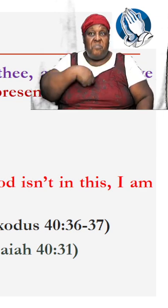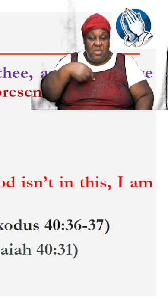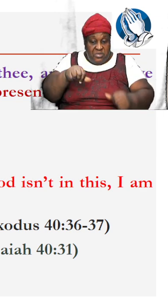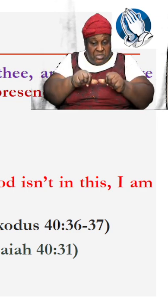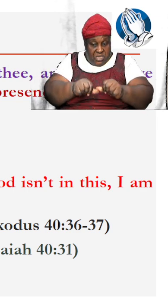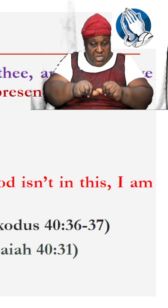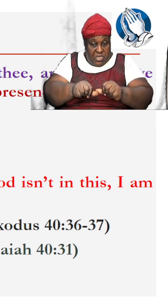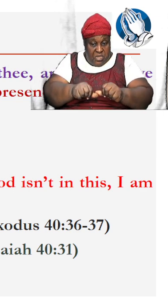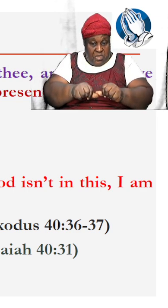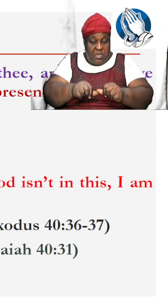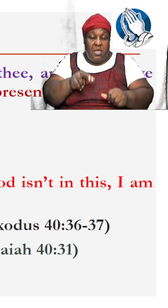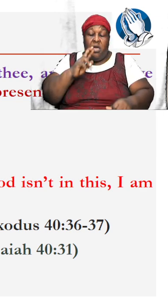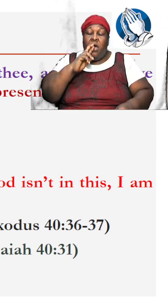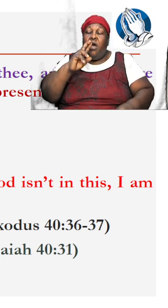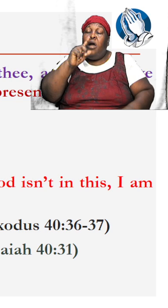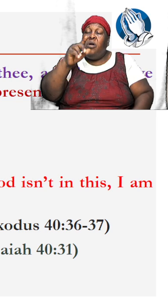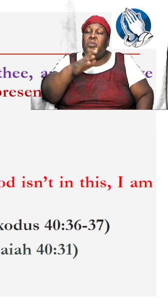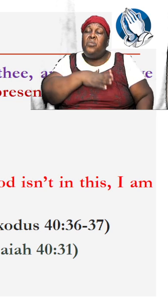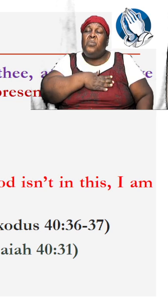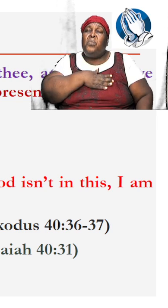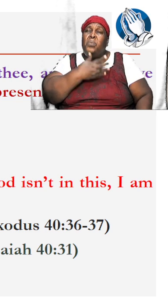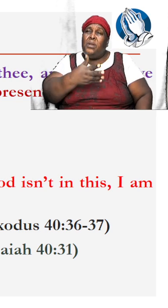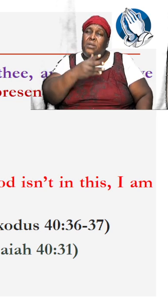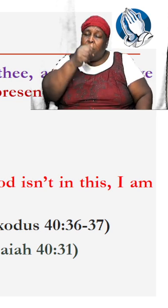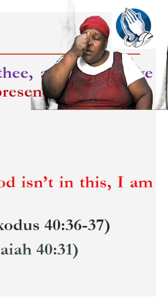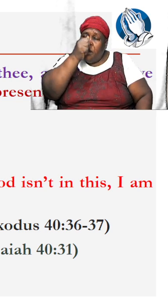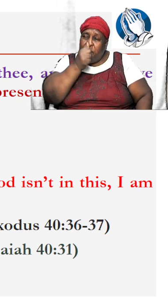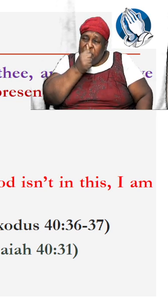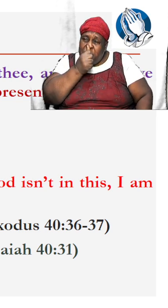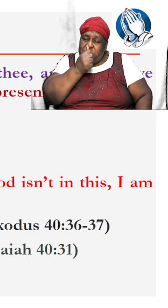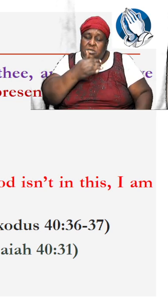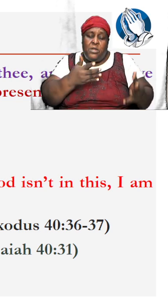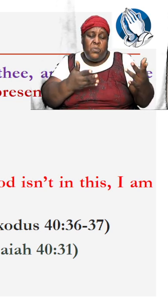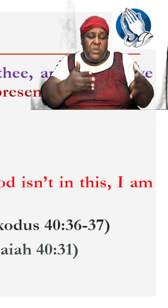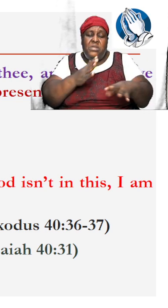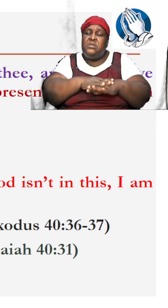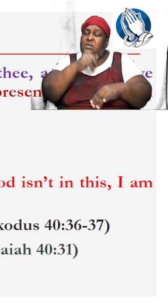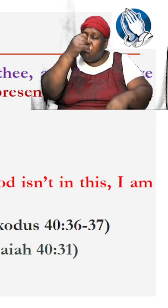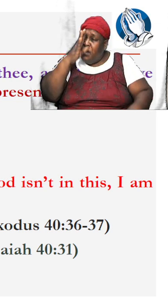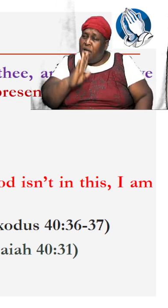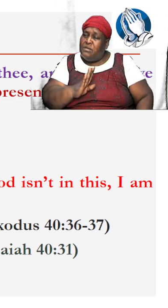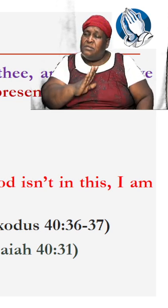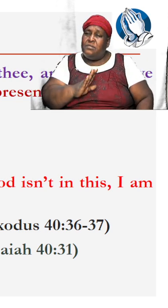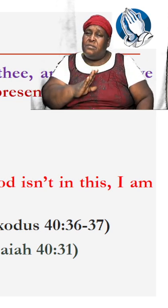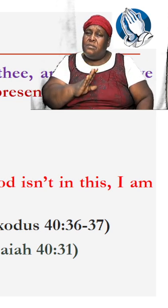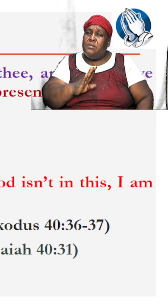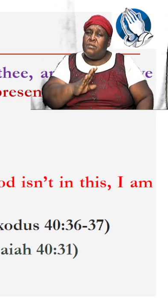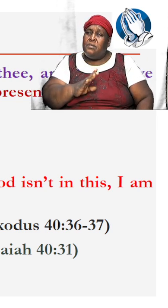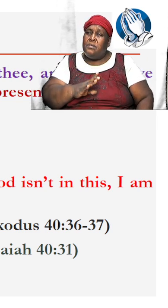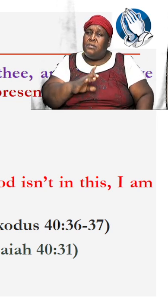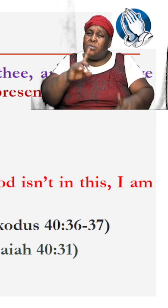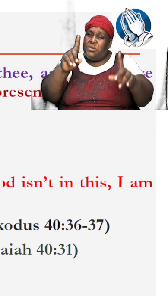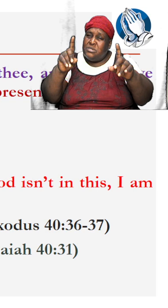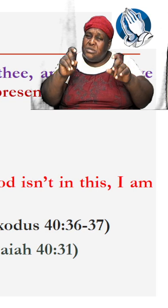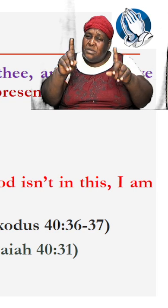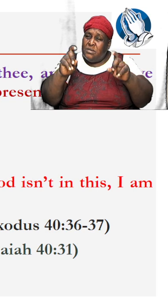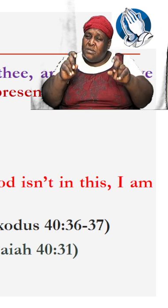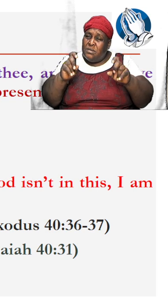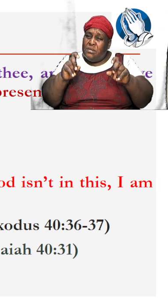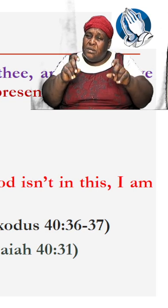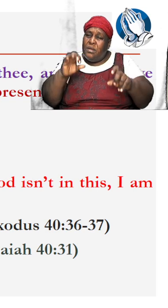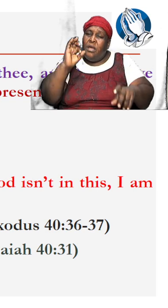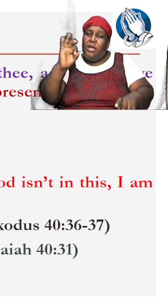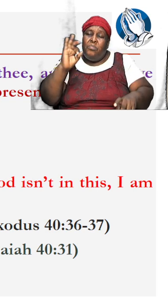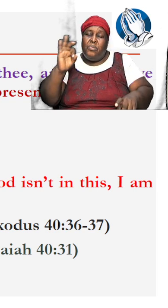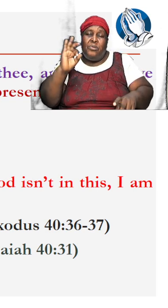willing to be patient enough to wait on God? Like the preacher preached Sunday